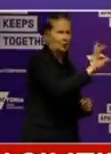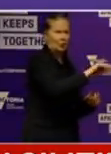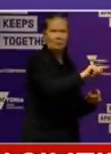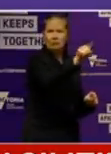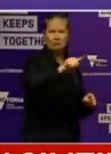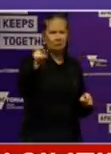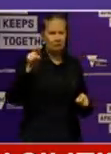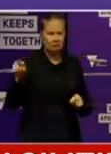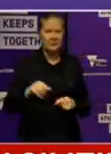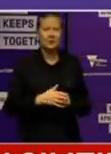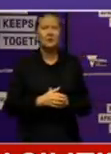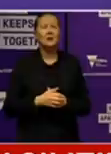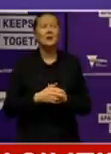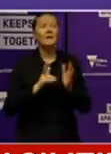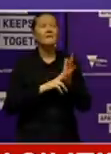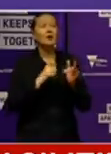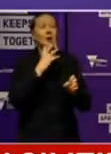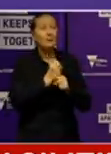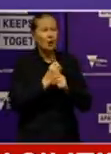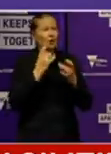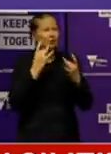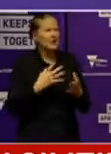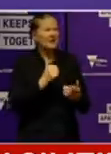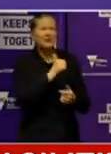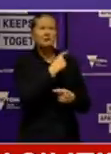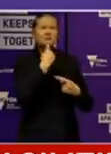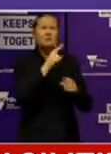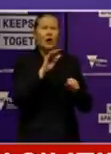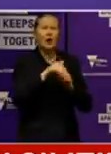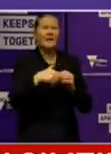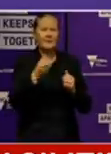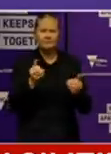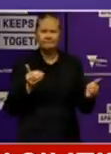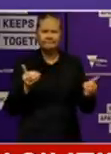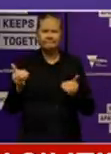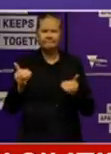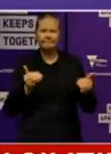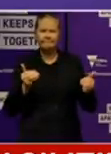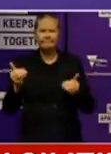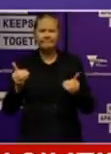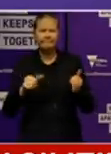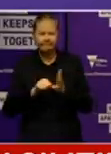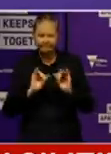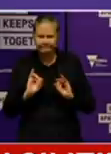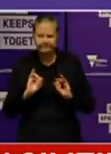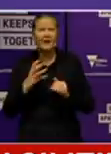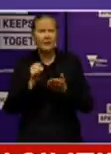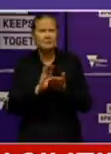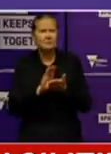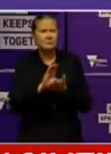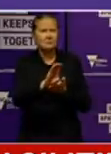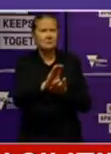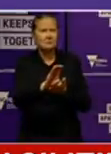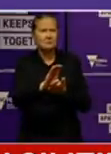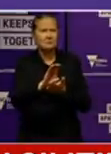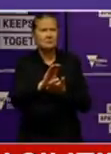we are already providing a hardship payment. So if an aged care worker, or in fact any worker, does not